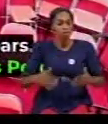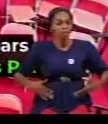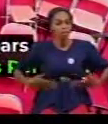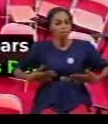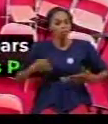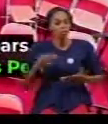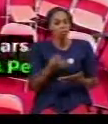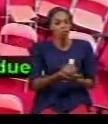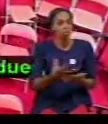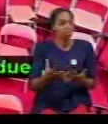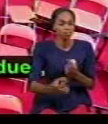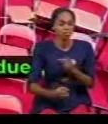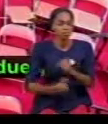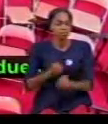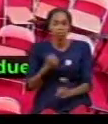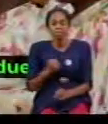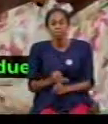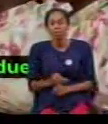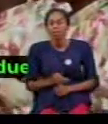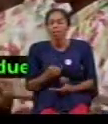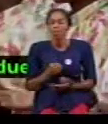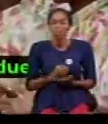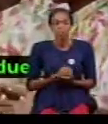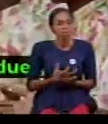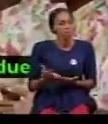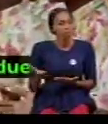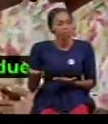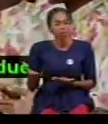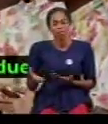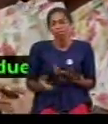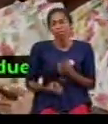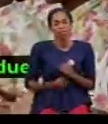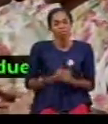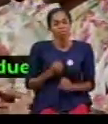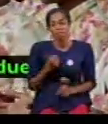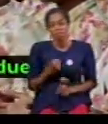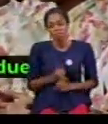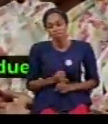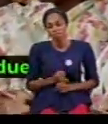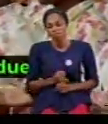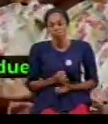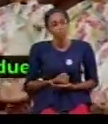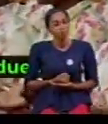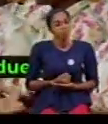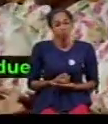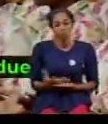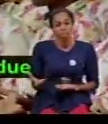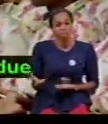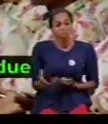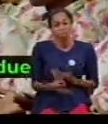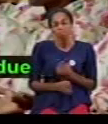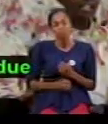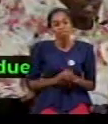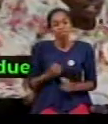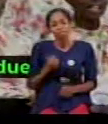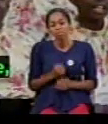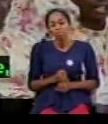years. Wasted years. Wasted years.